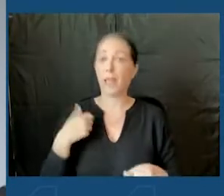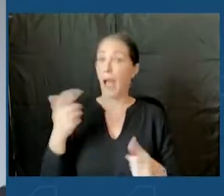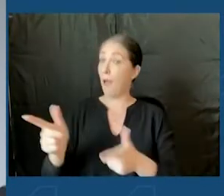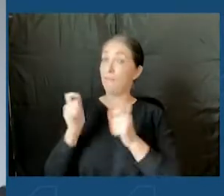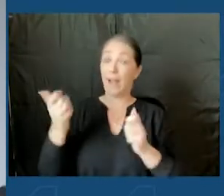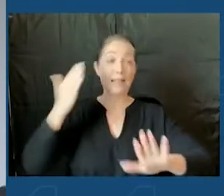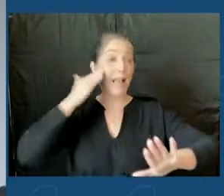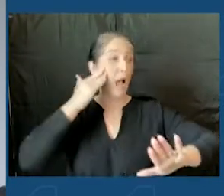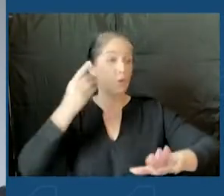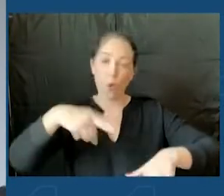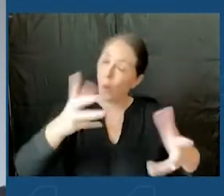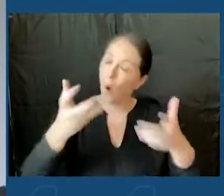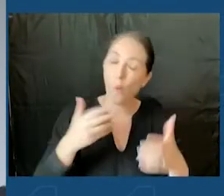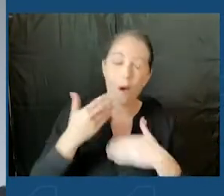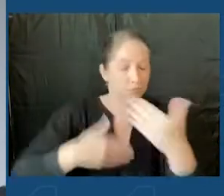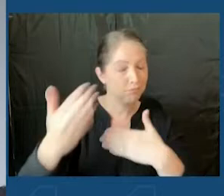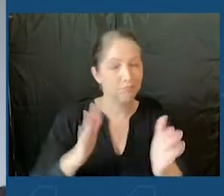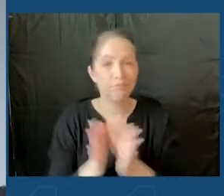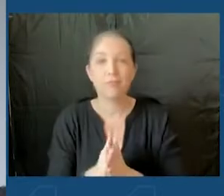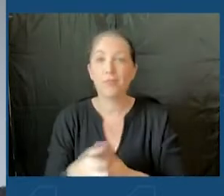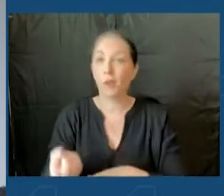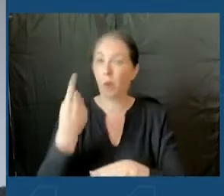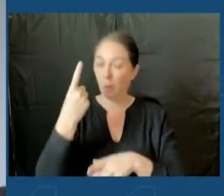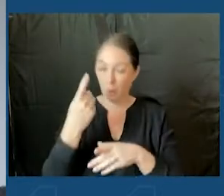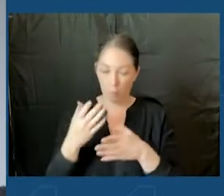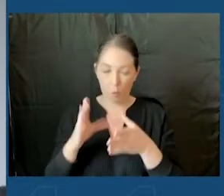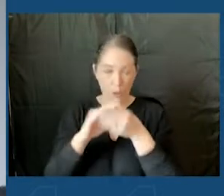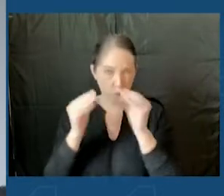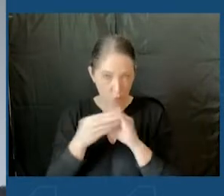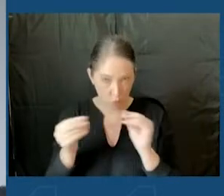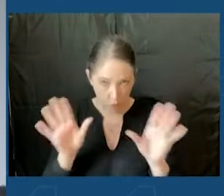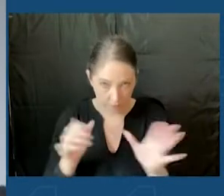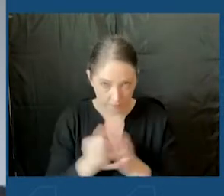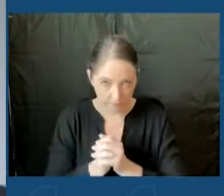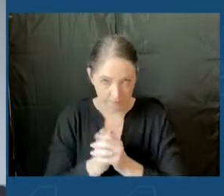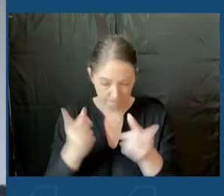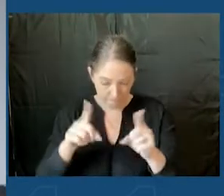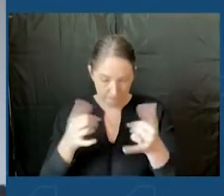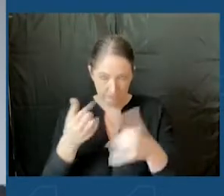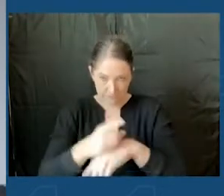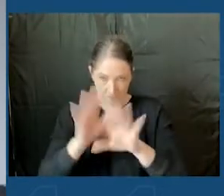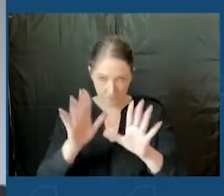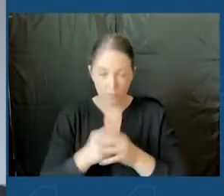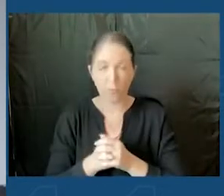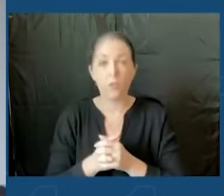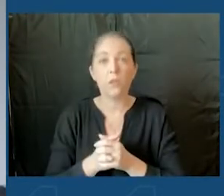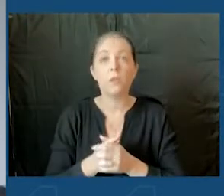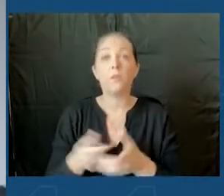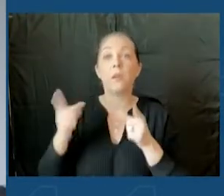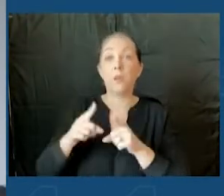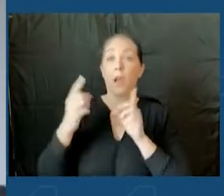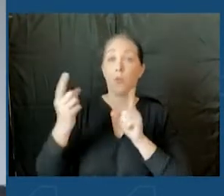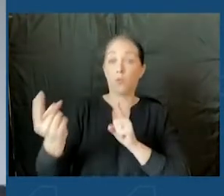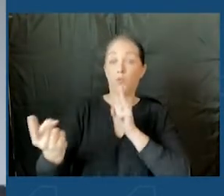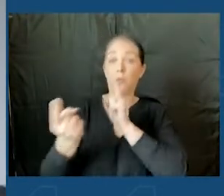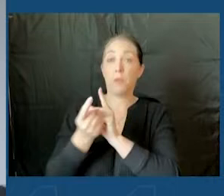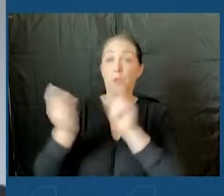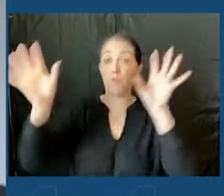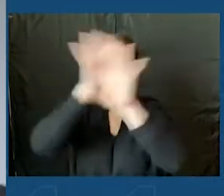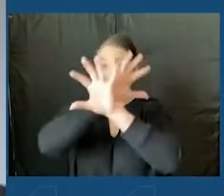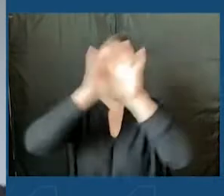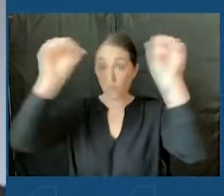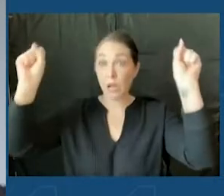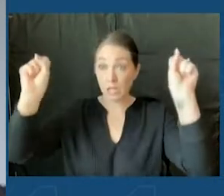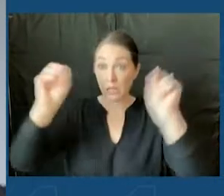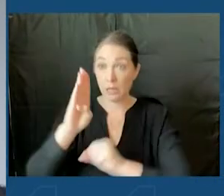you got to get to. Let me just say this little story about what's happening here today. When we met with the President of the United States when he